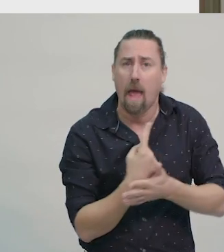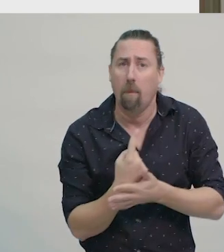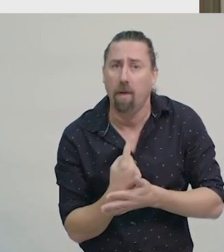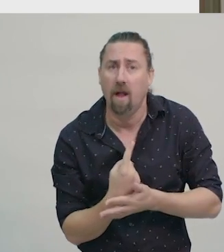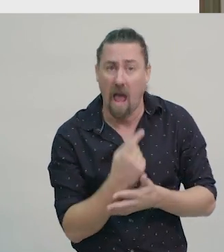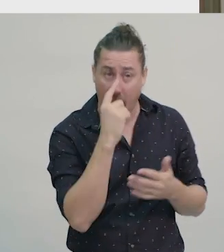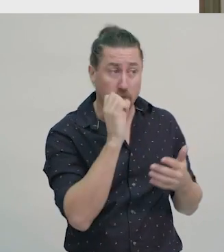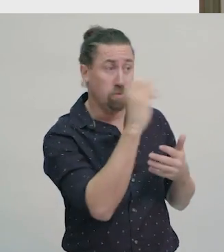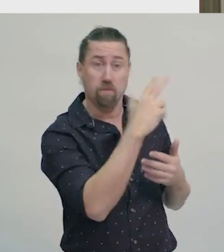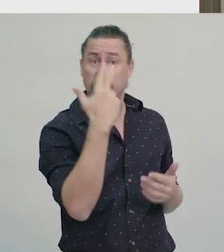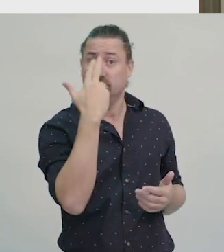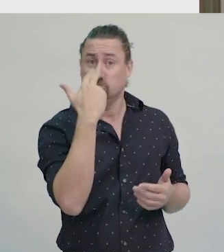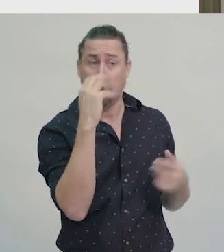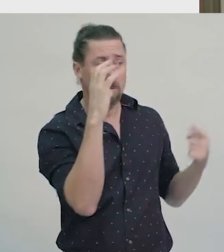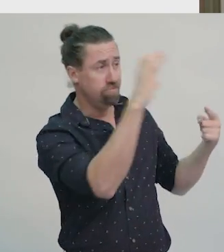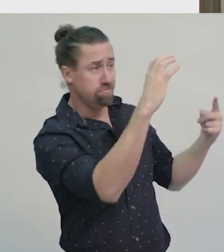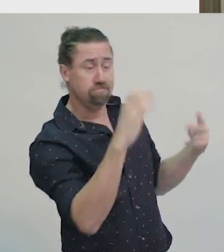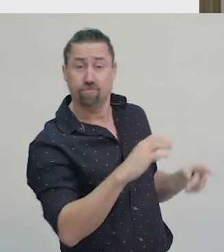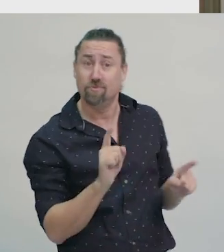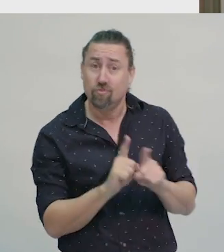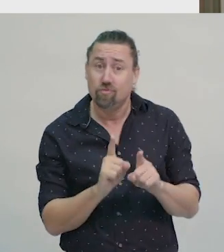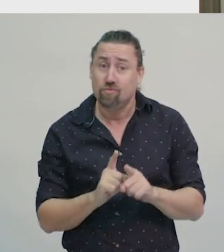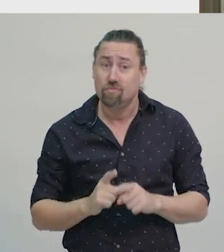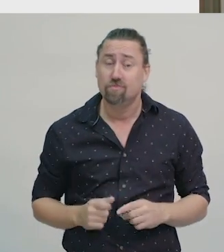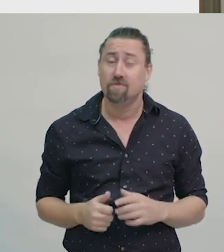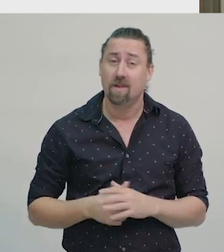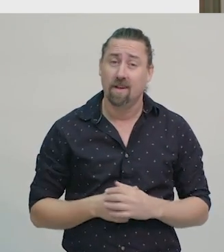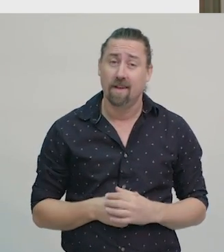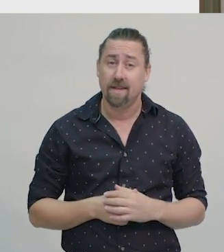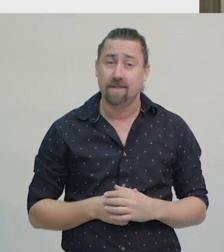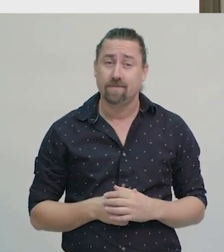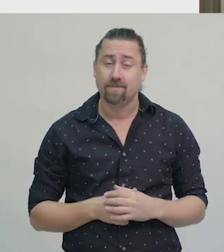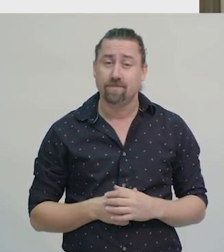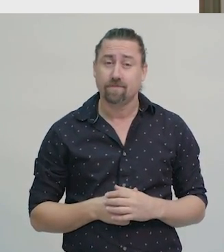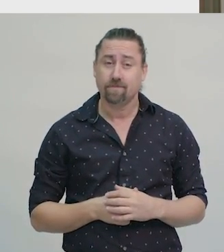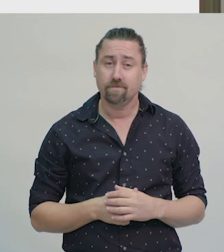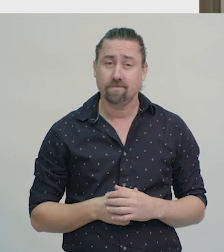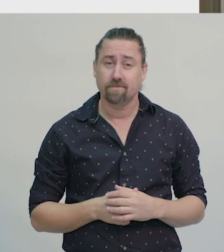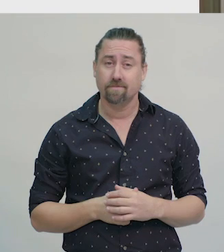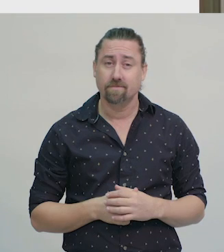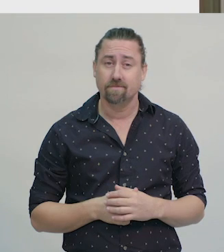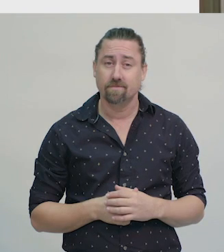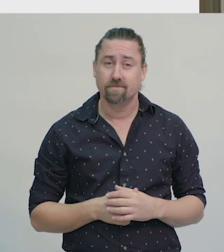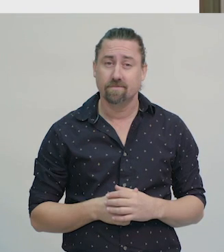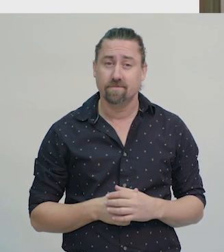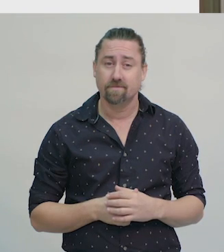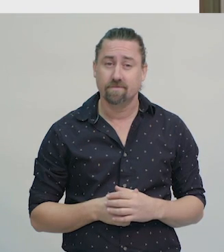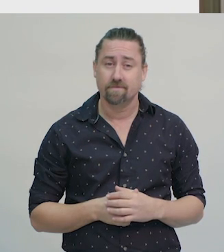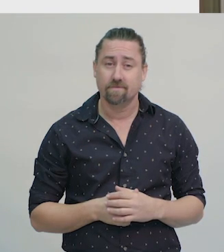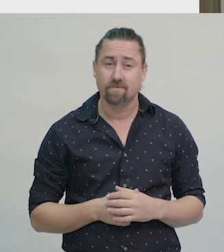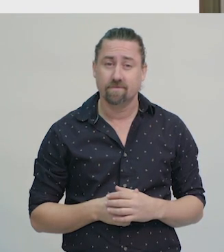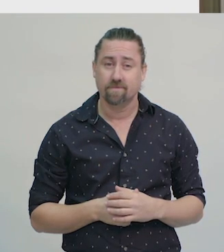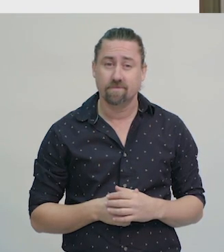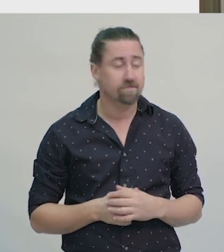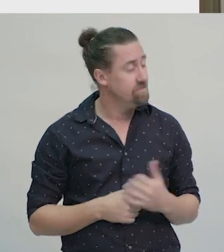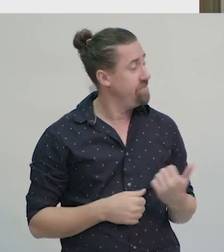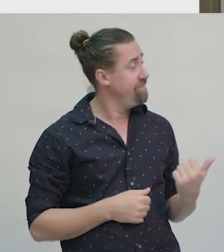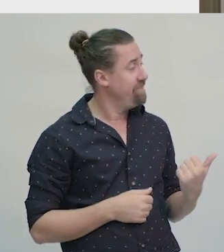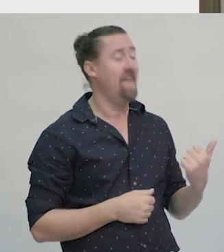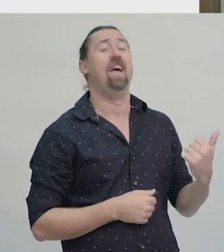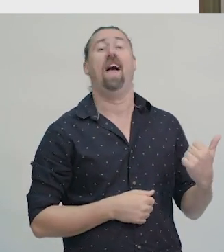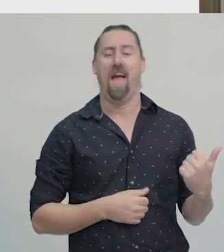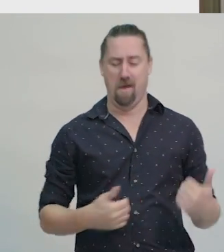suspended, which can cause us to not be able to see very well. So next time you're in the car with Mum and Dad on an early